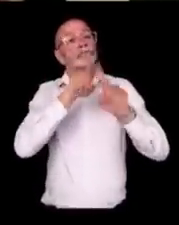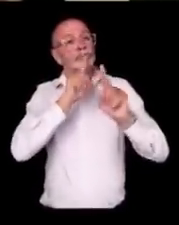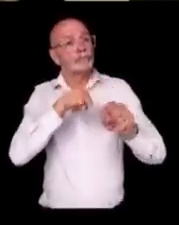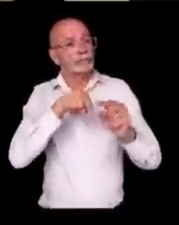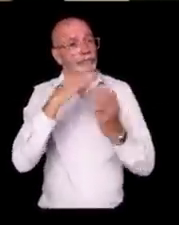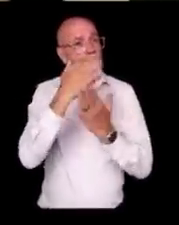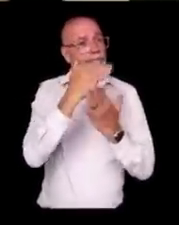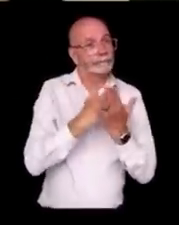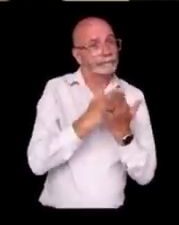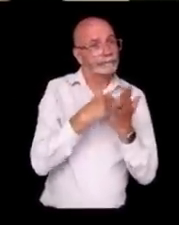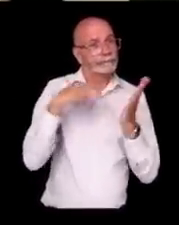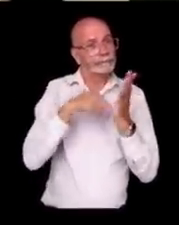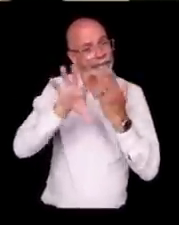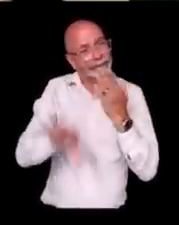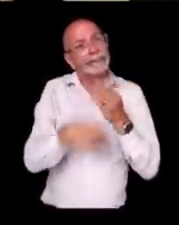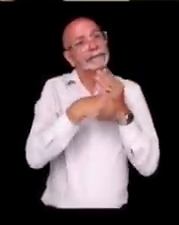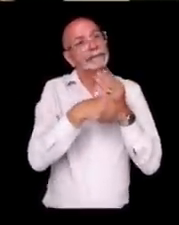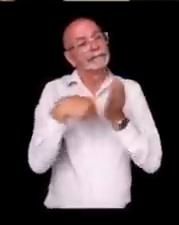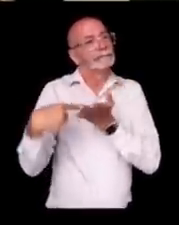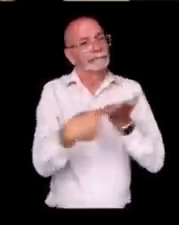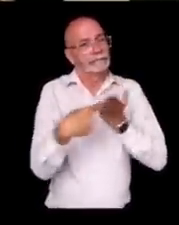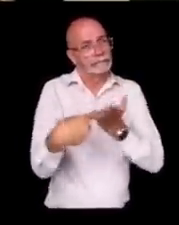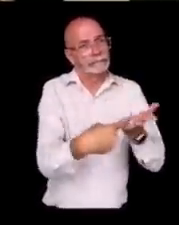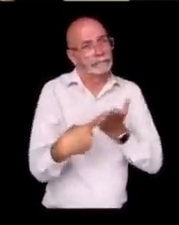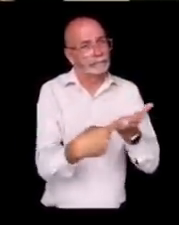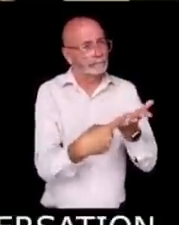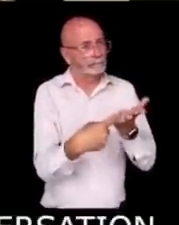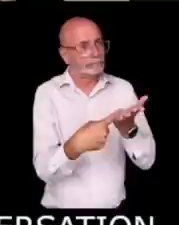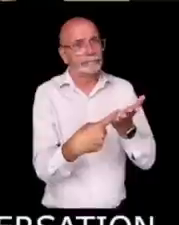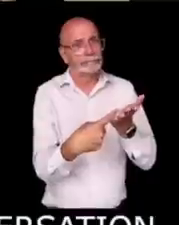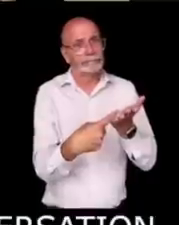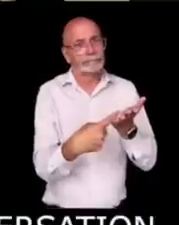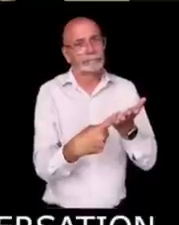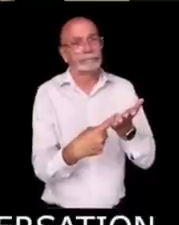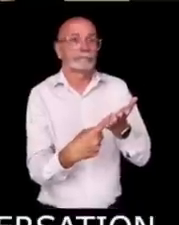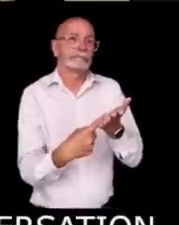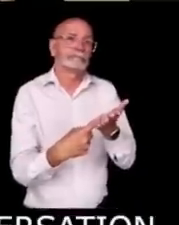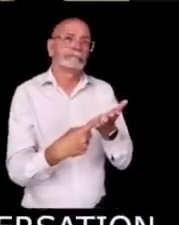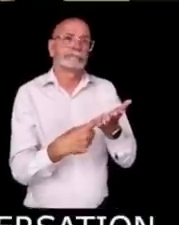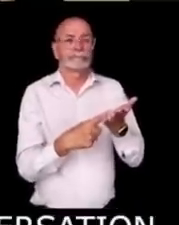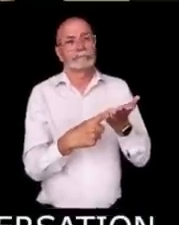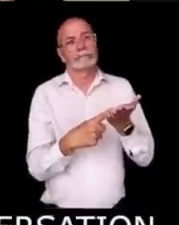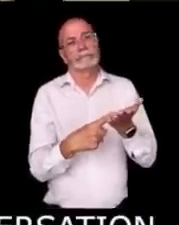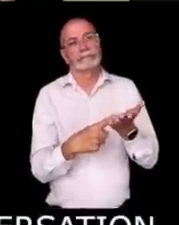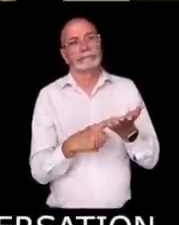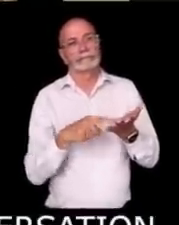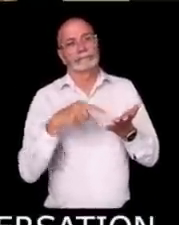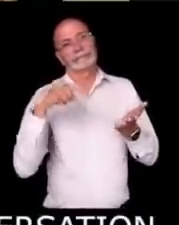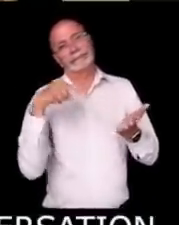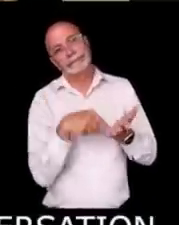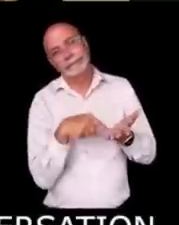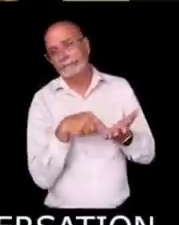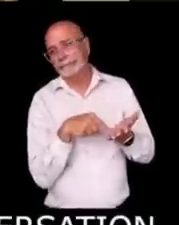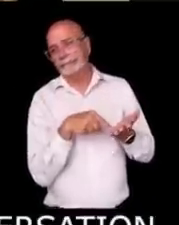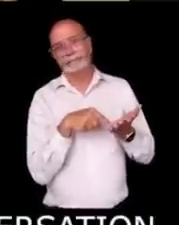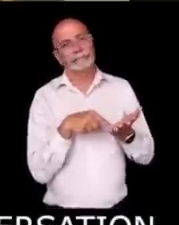a conversation. It creates a response to the opportunity presented by this, the worst